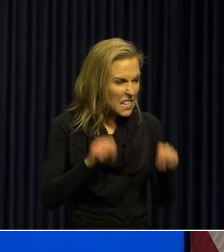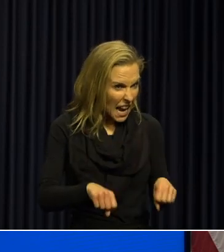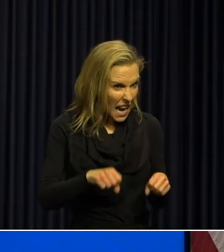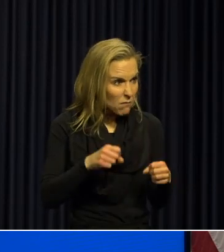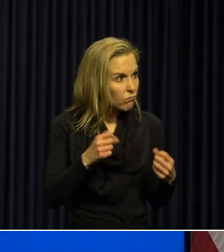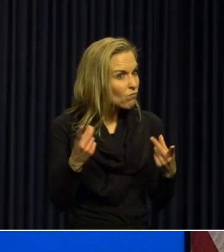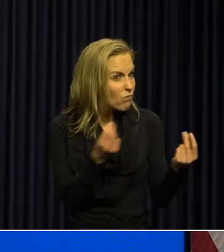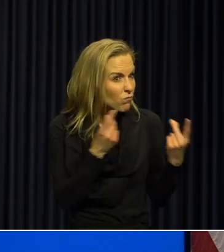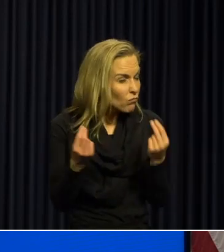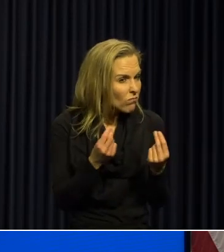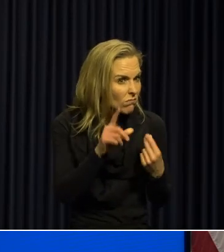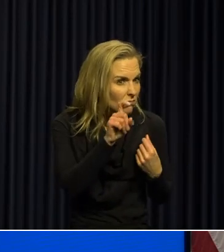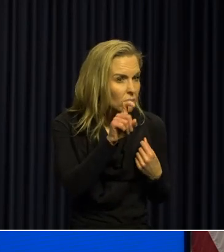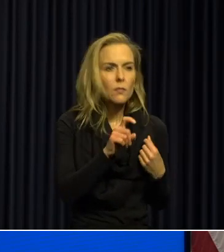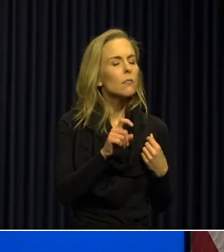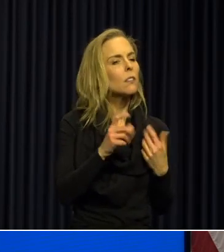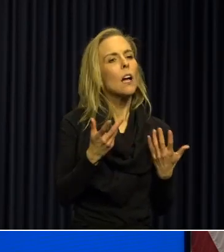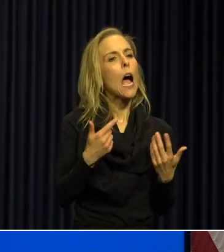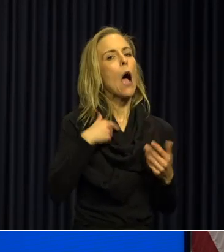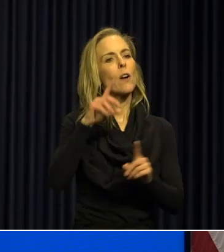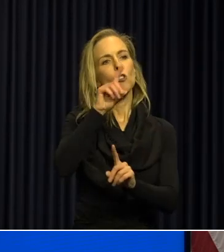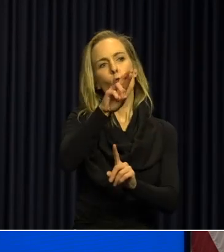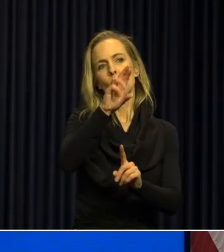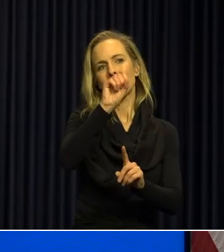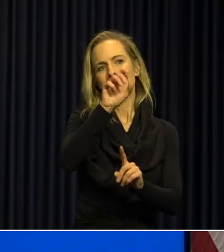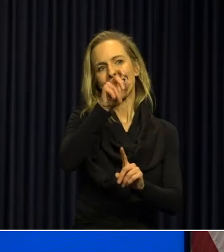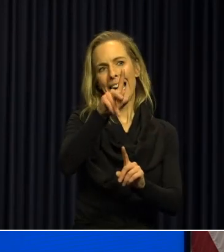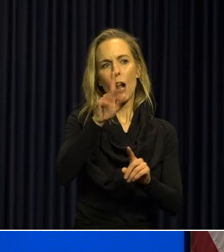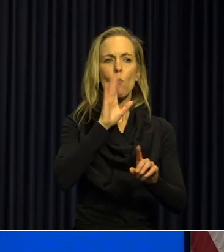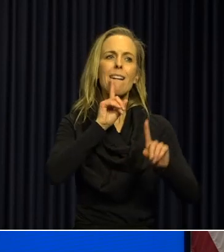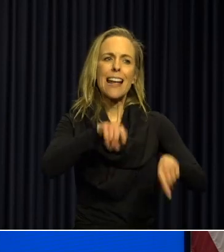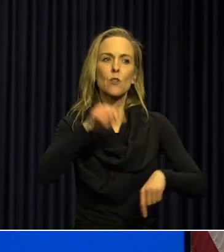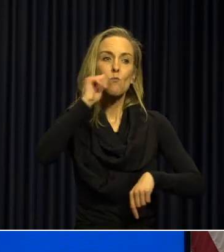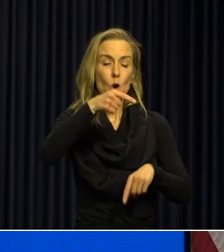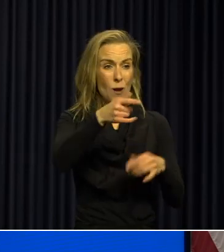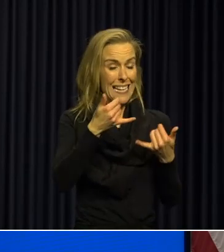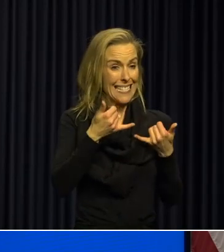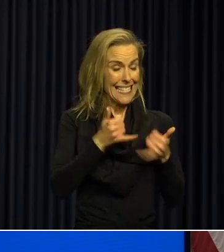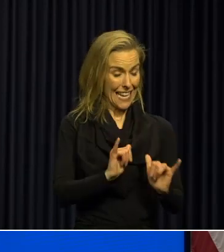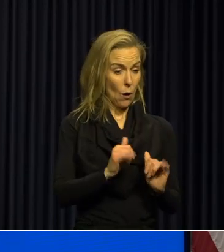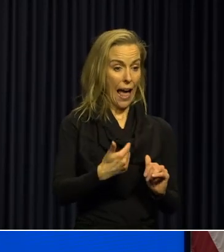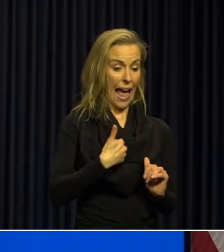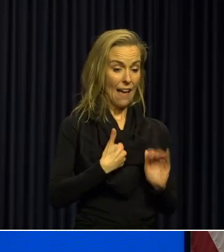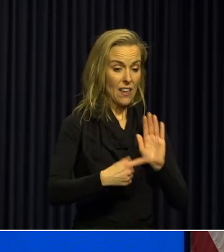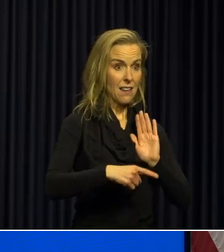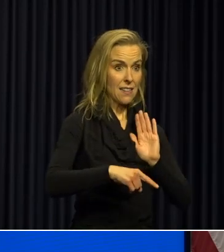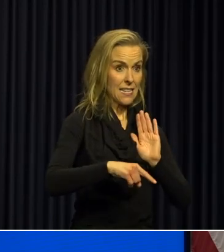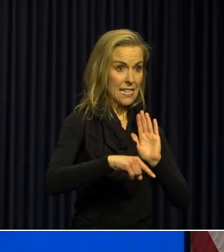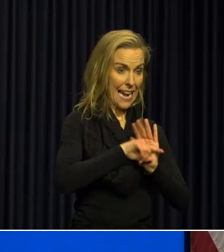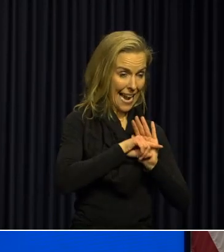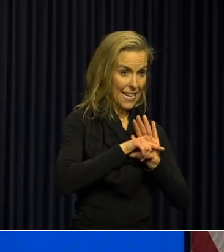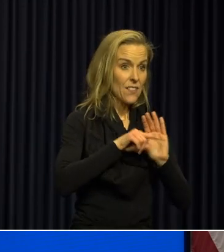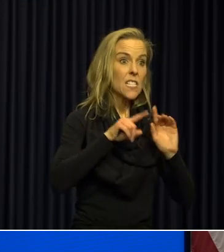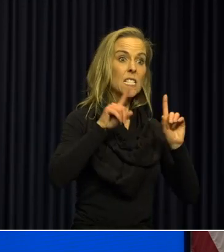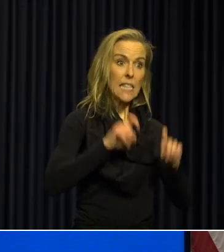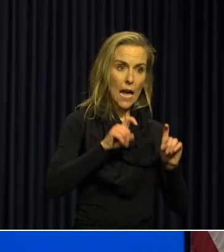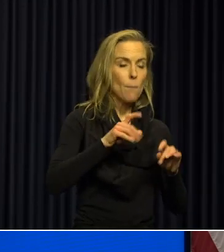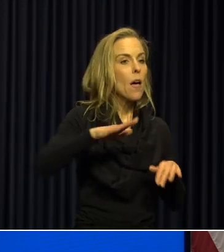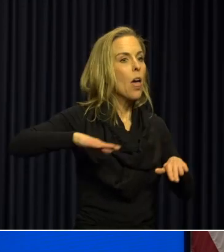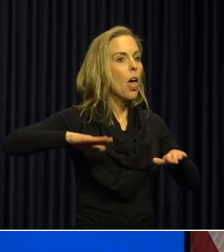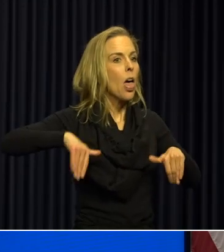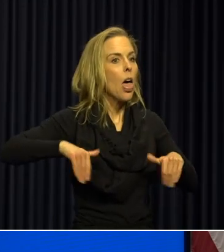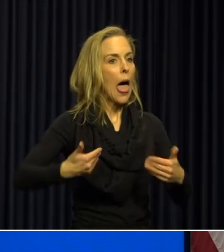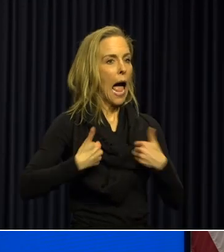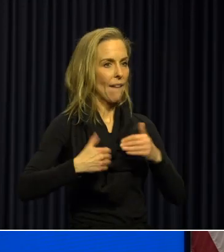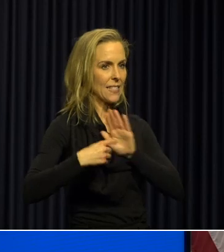night because you can have a negative test when you have it, but you haven't become symptomatic yet.